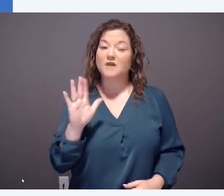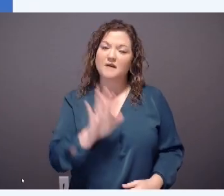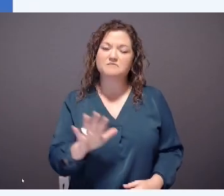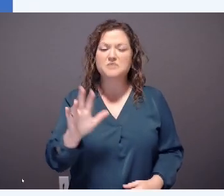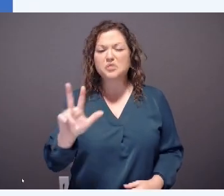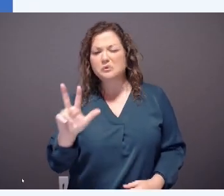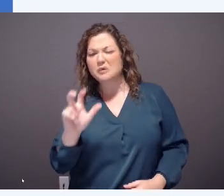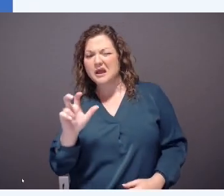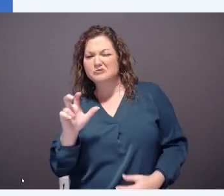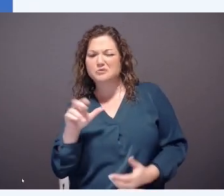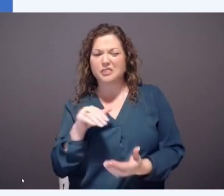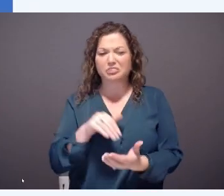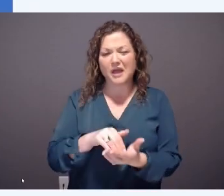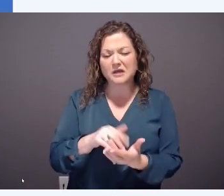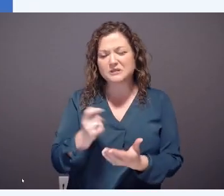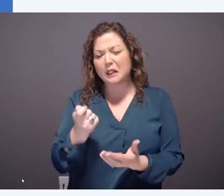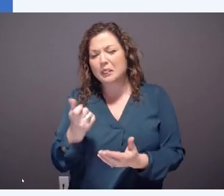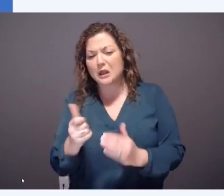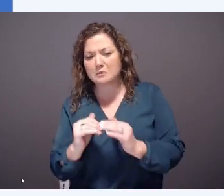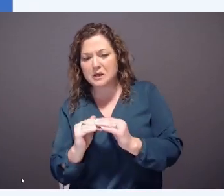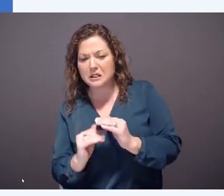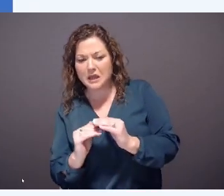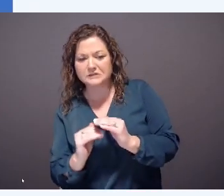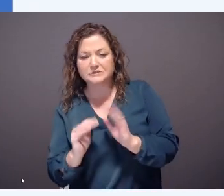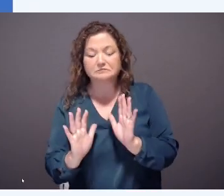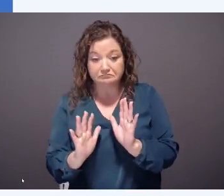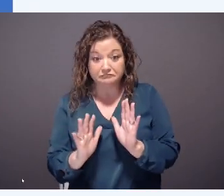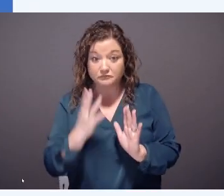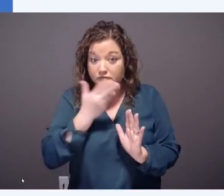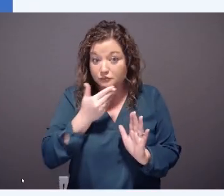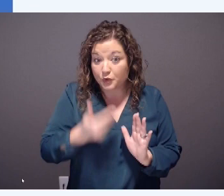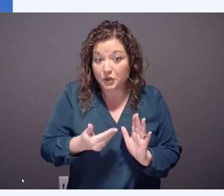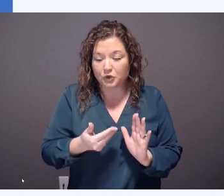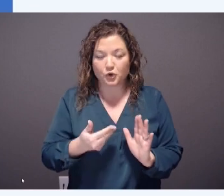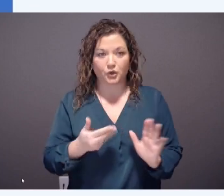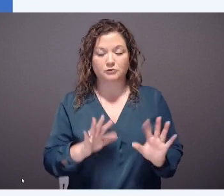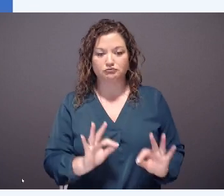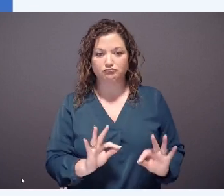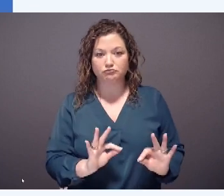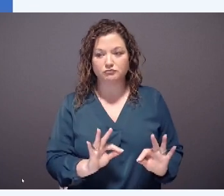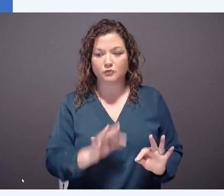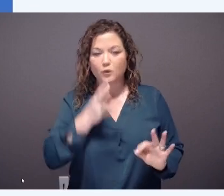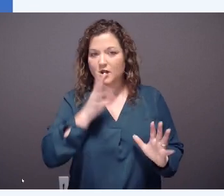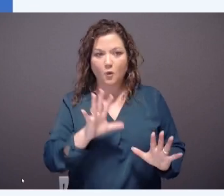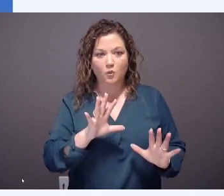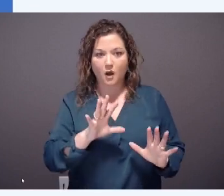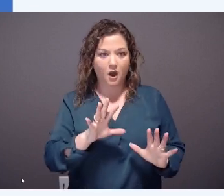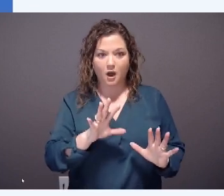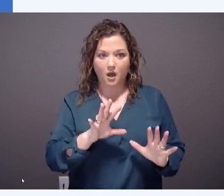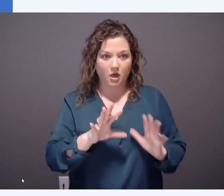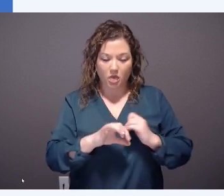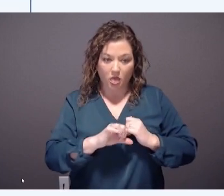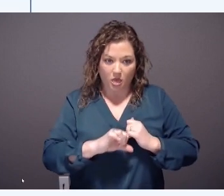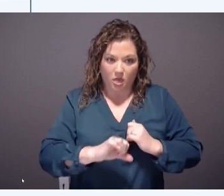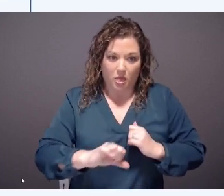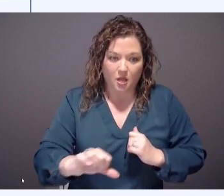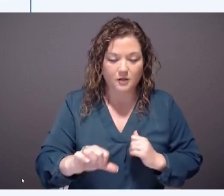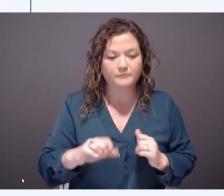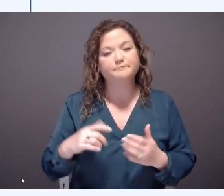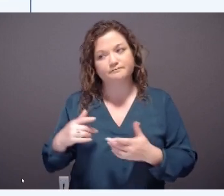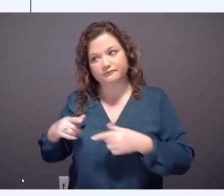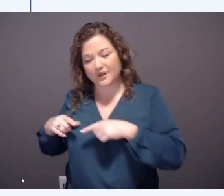bit less, for tons coming into us, which is good whenever we're wanting to extend the life of a landfill as we're building these new facilities.